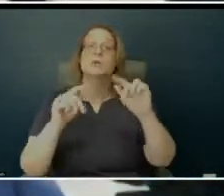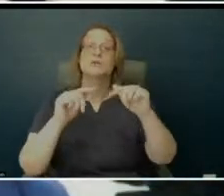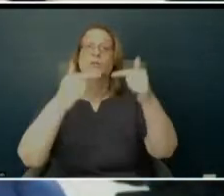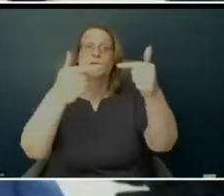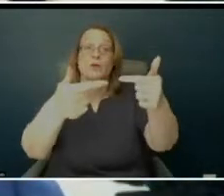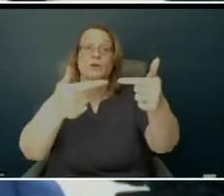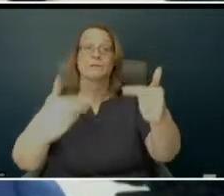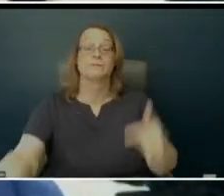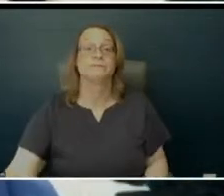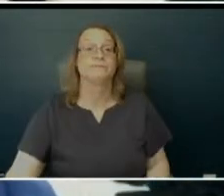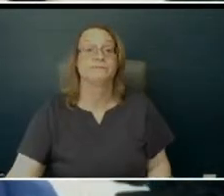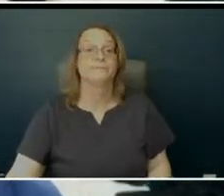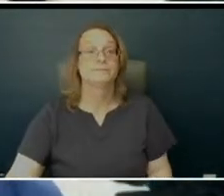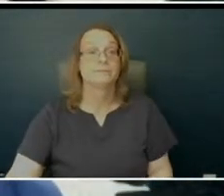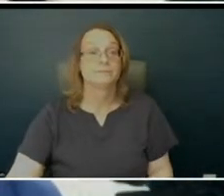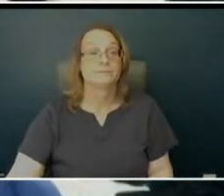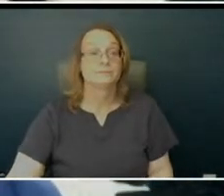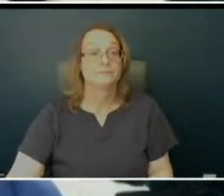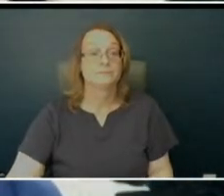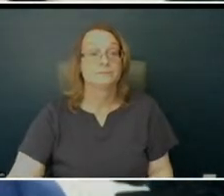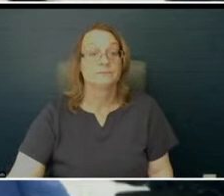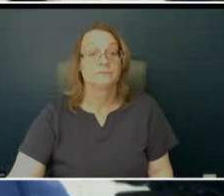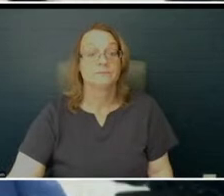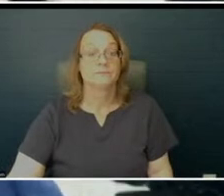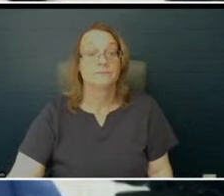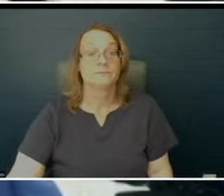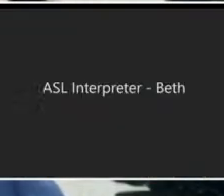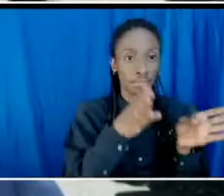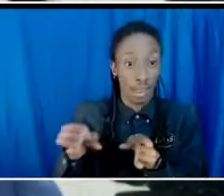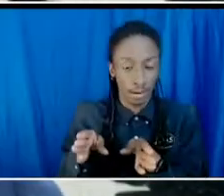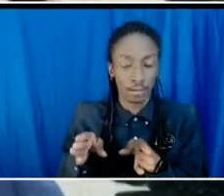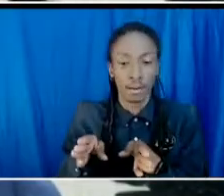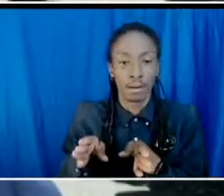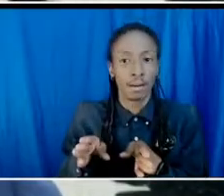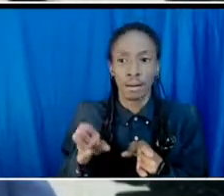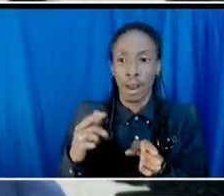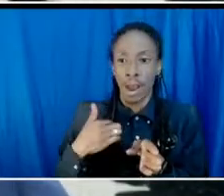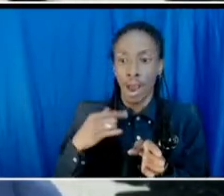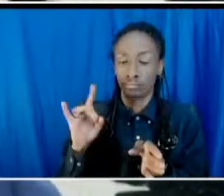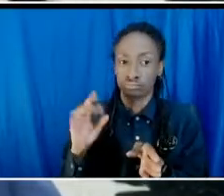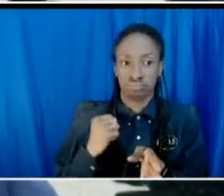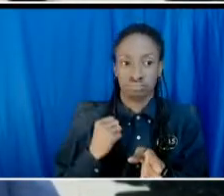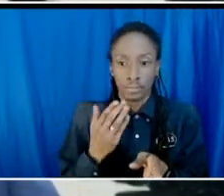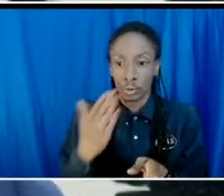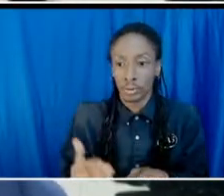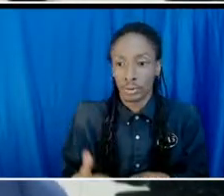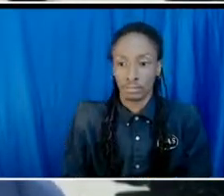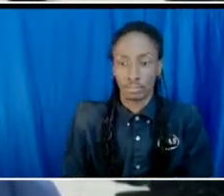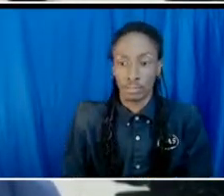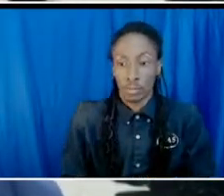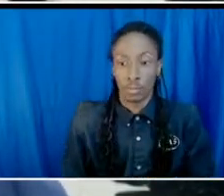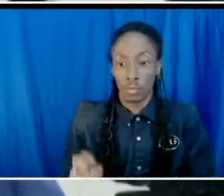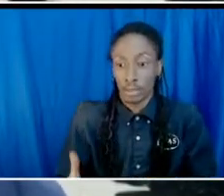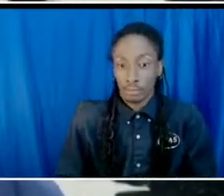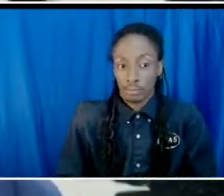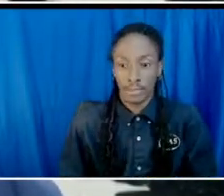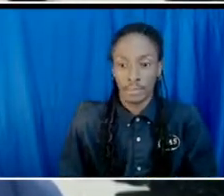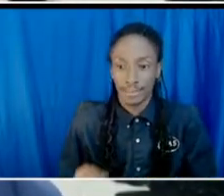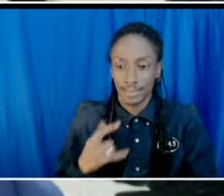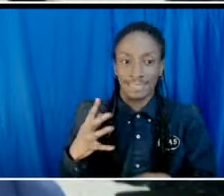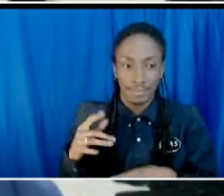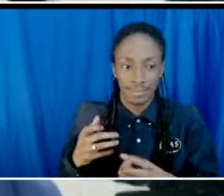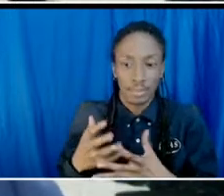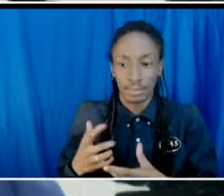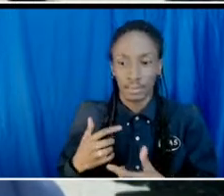And when he finished discussing what he planned on doing, I said, good fucking, effing